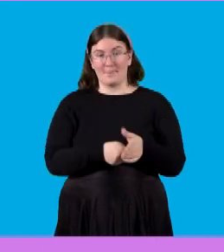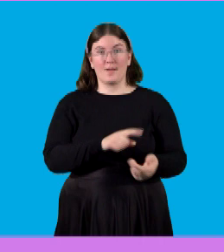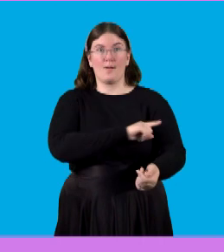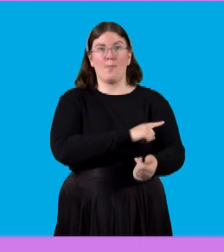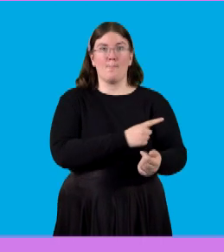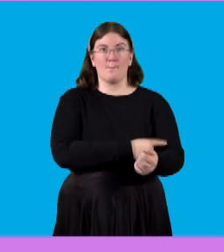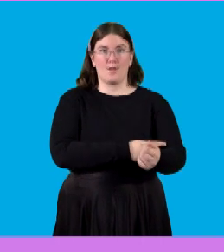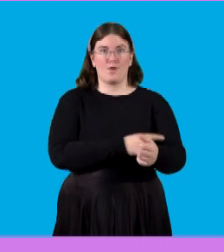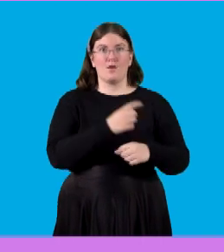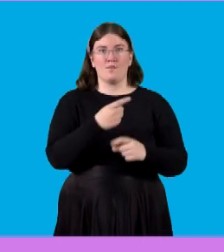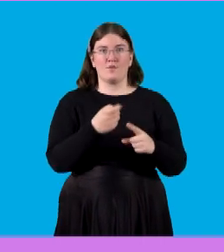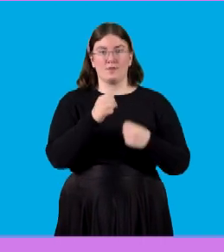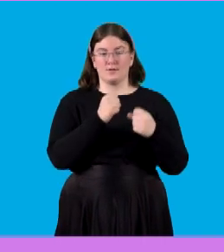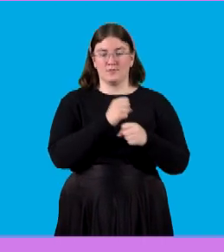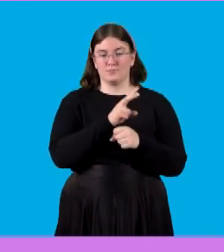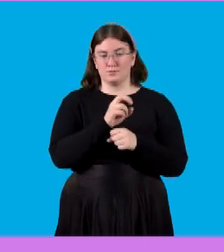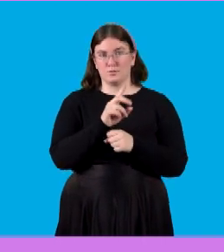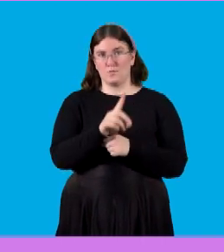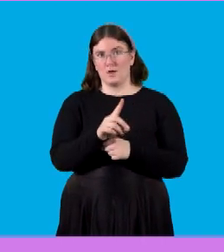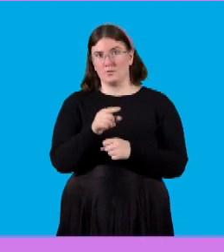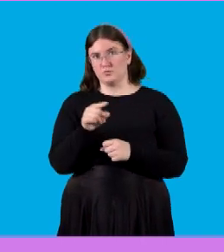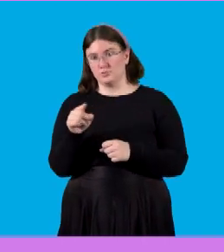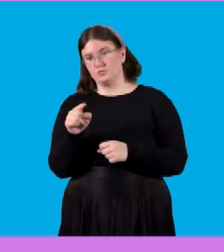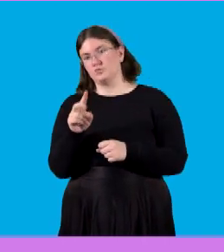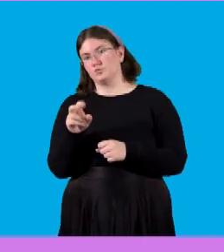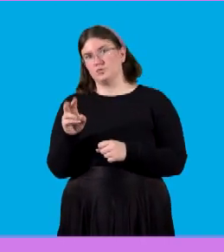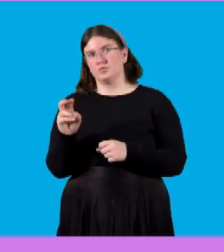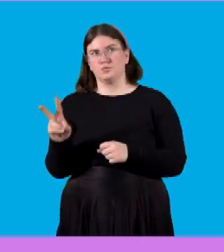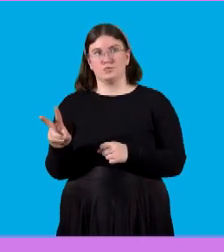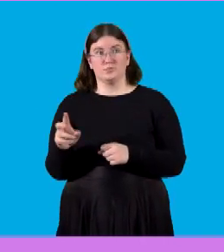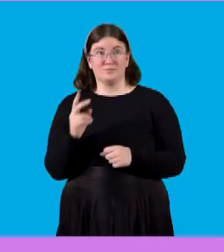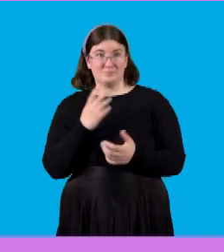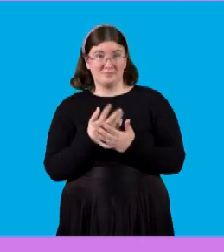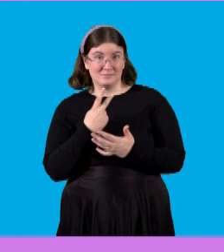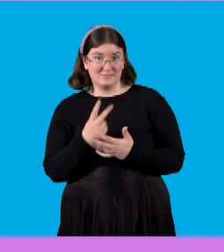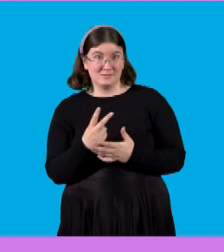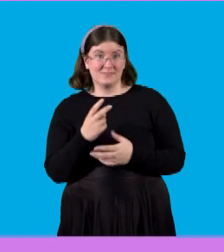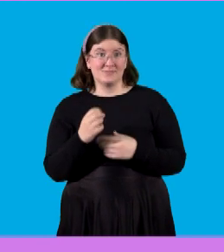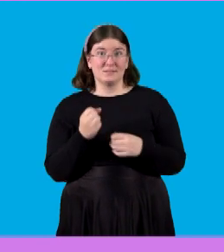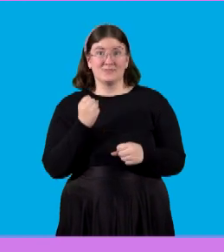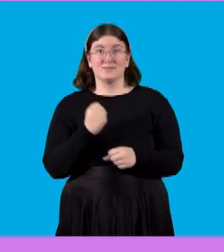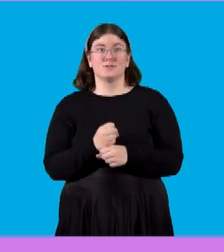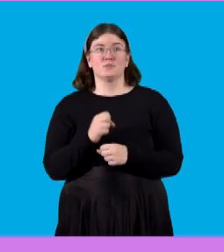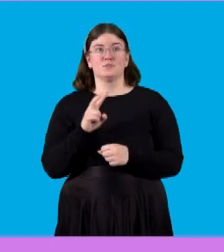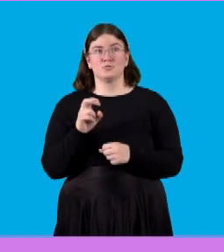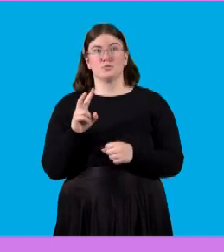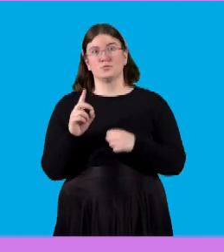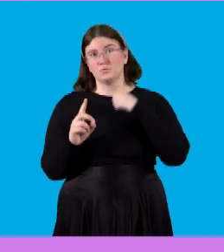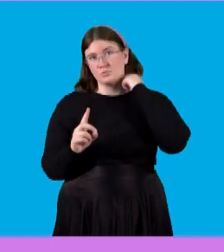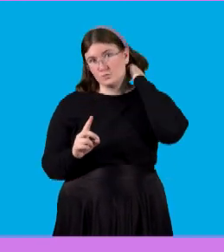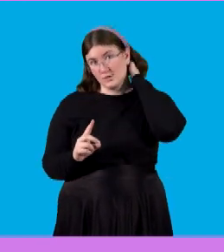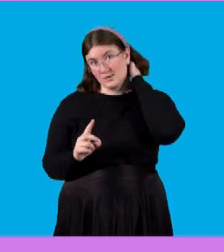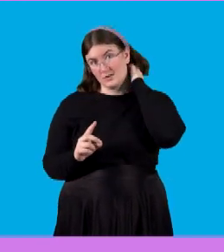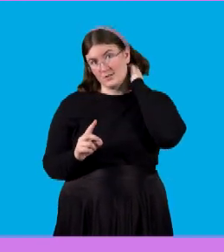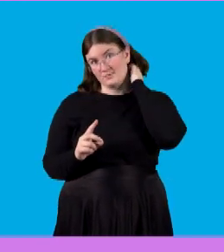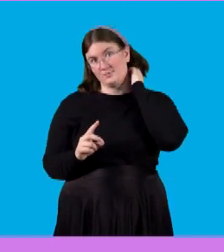2022. So guys, if you look at this, 2021, a pair of earphones cost 120 rand. Then a year later, it